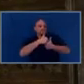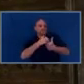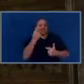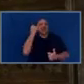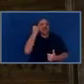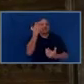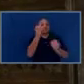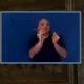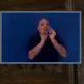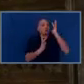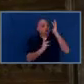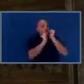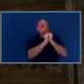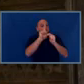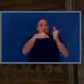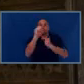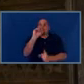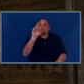to Earth, visit